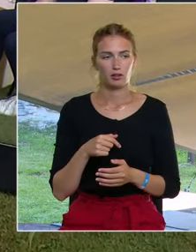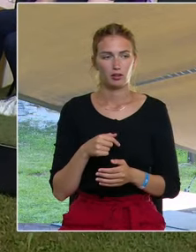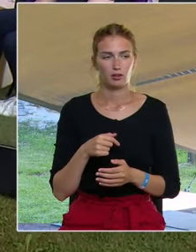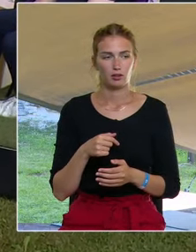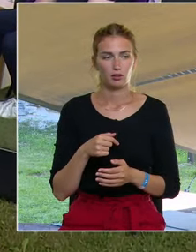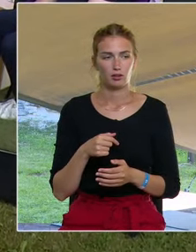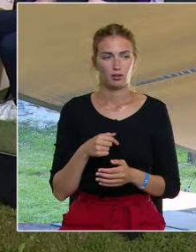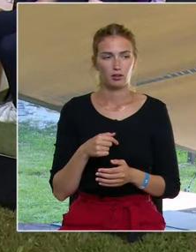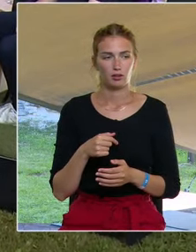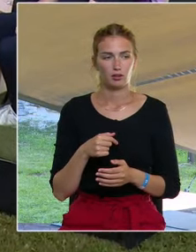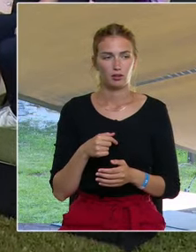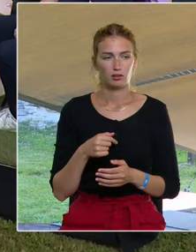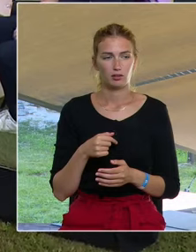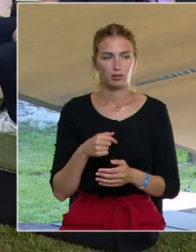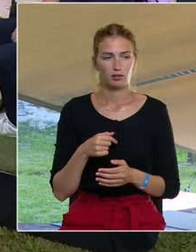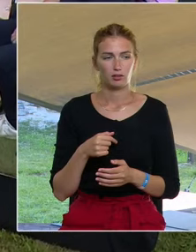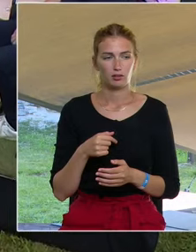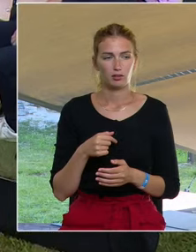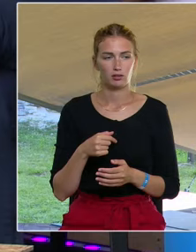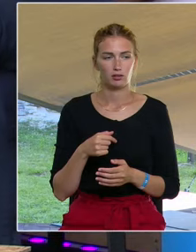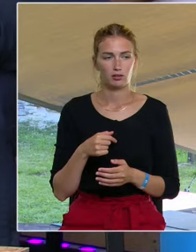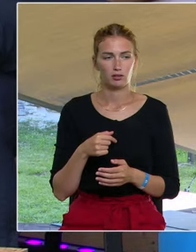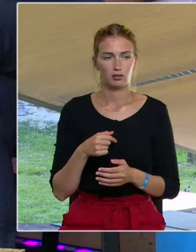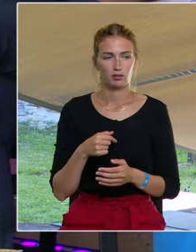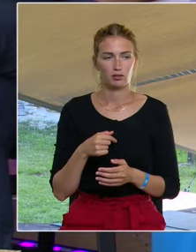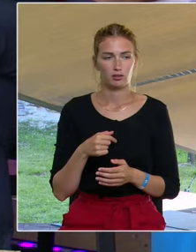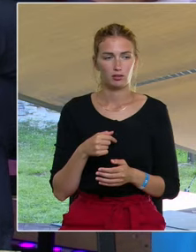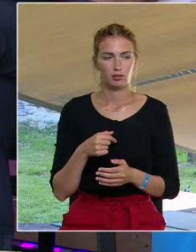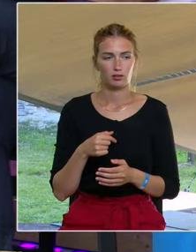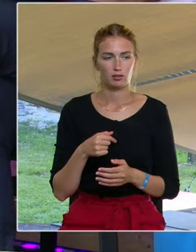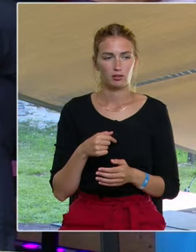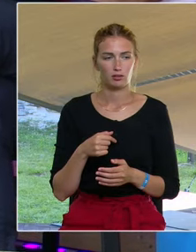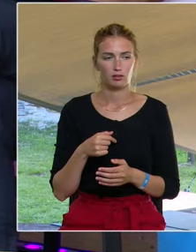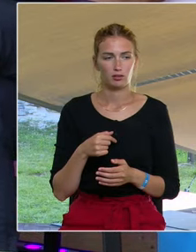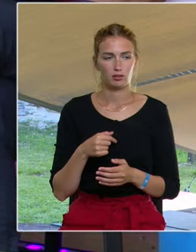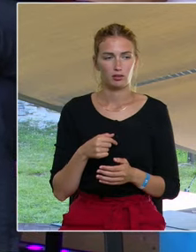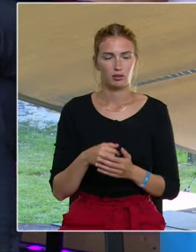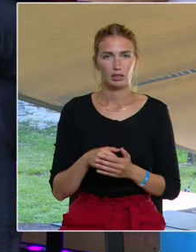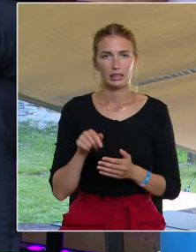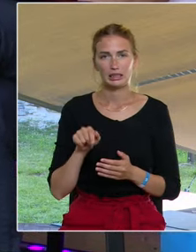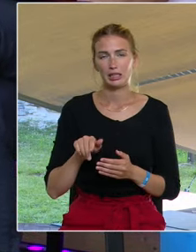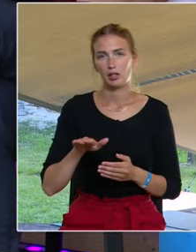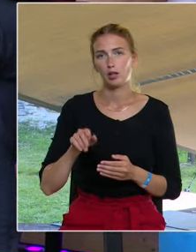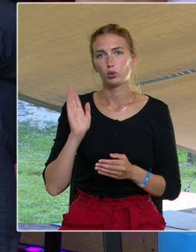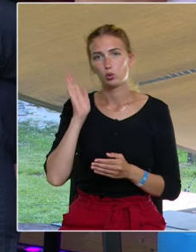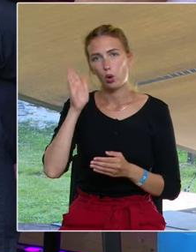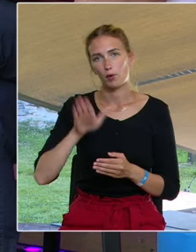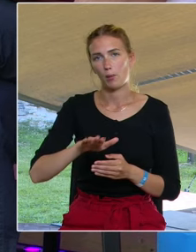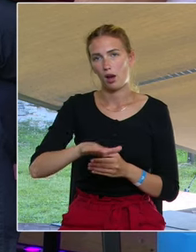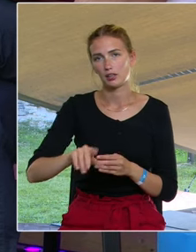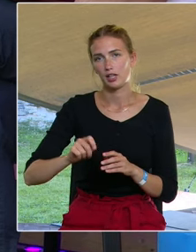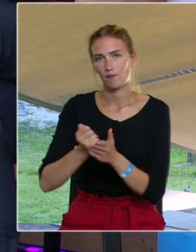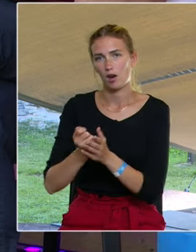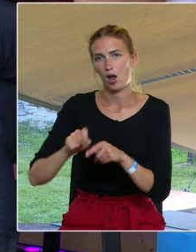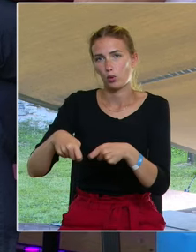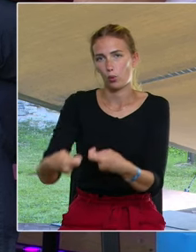there. It's for my grandkids or something. Yeah. Beautiful. Look, one of the topics that we also discussed was that there